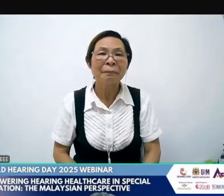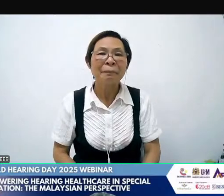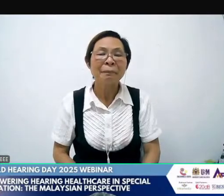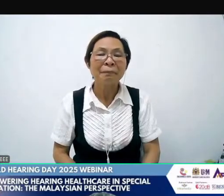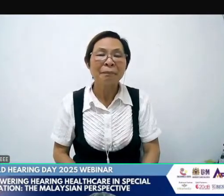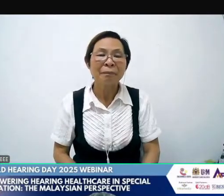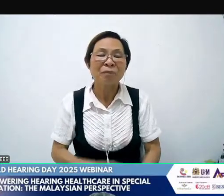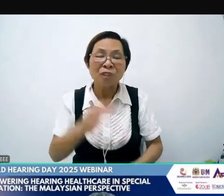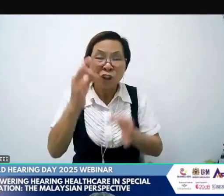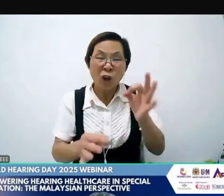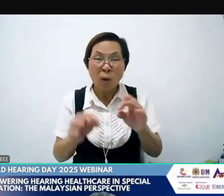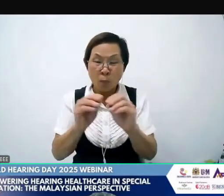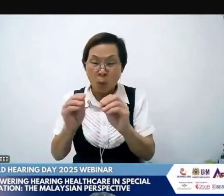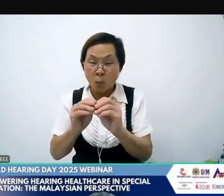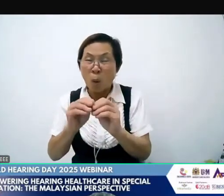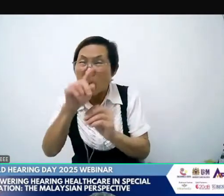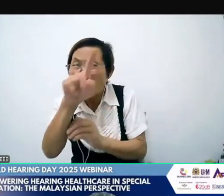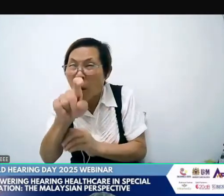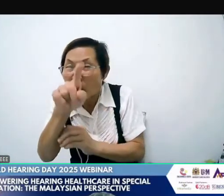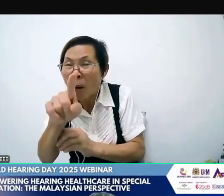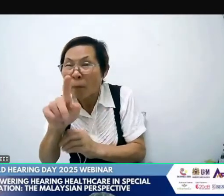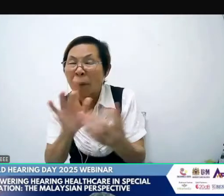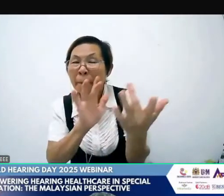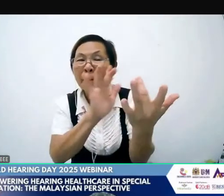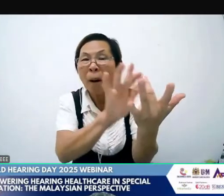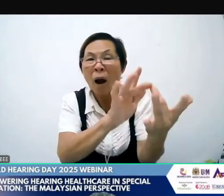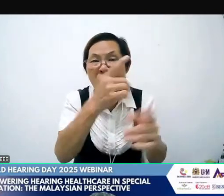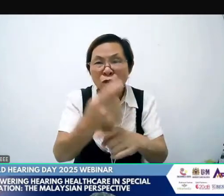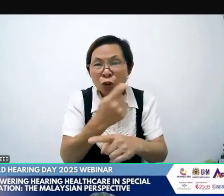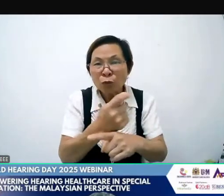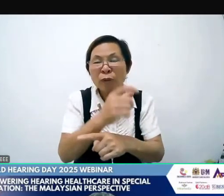If you have further inquiries, you may reach us at